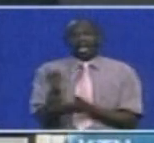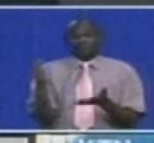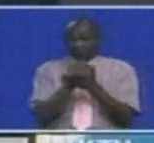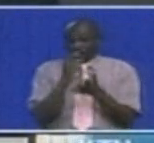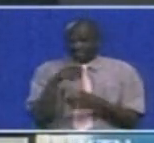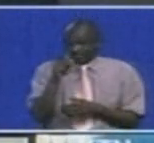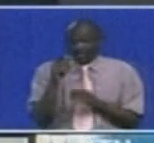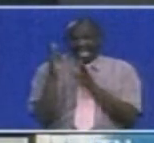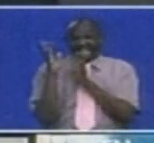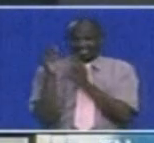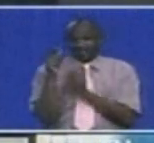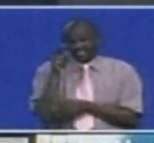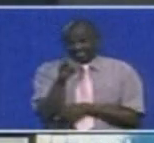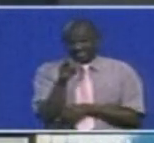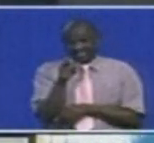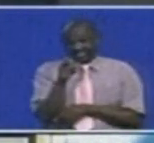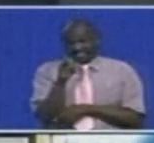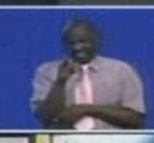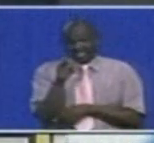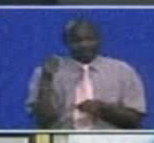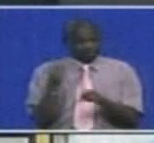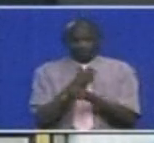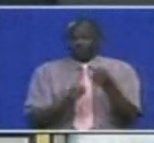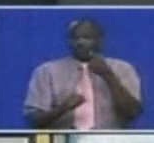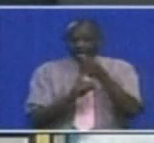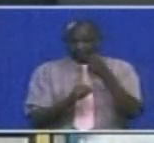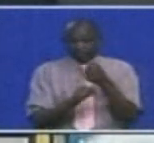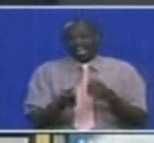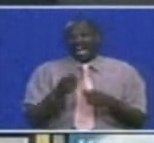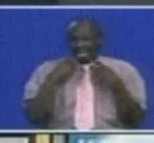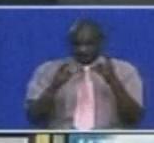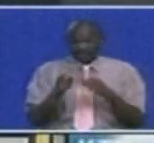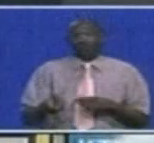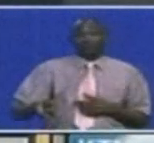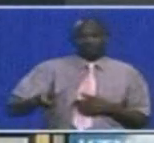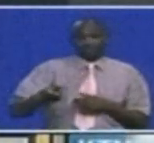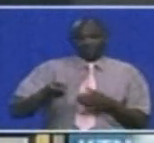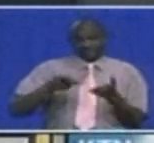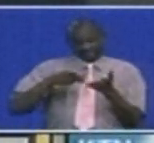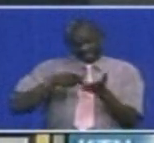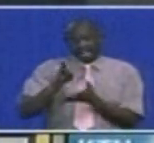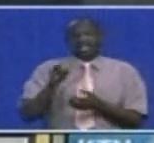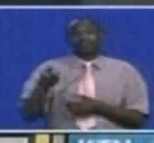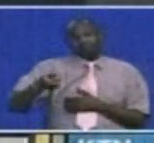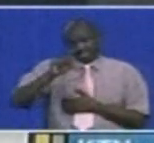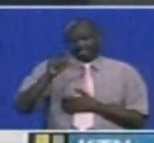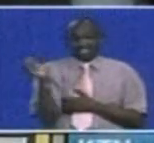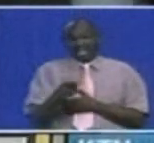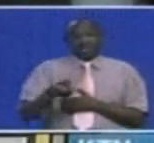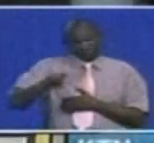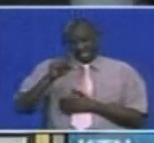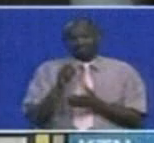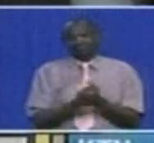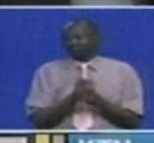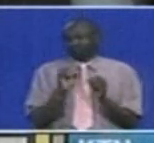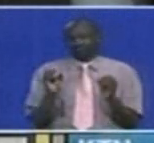not expect and will not support any announcement on wages this year.